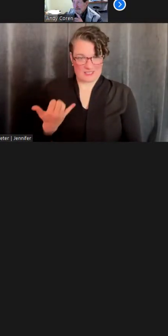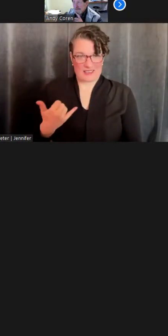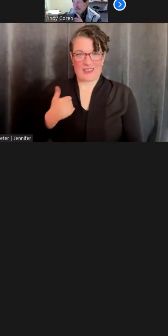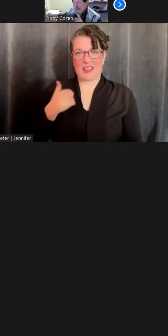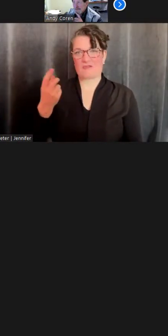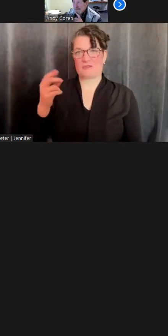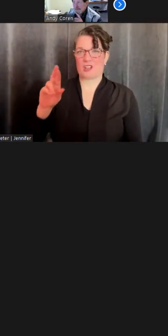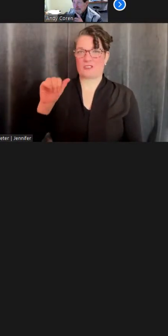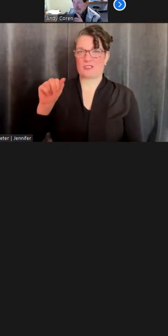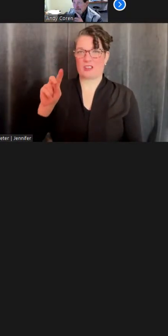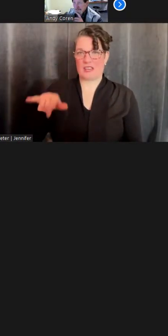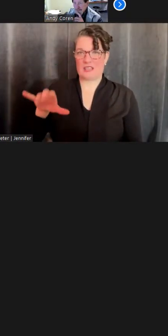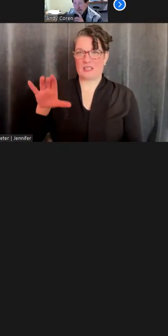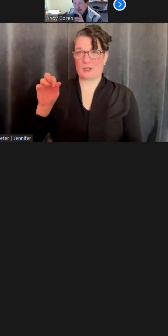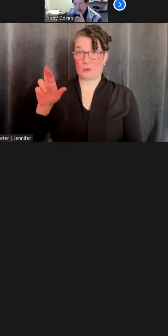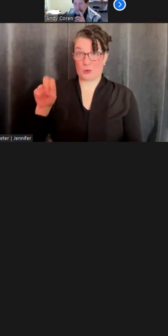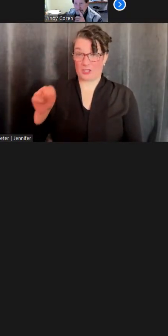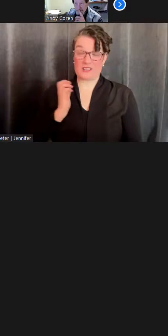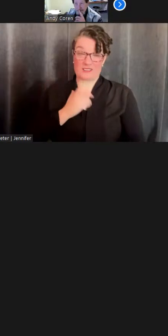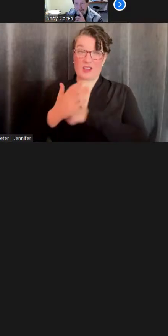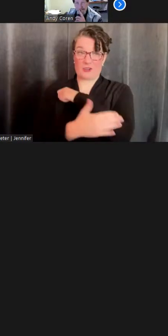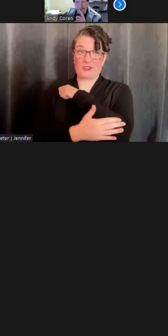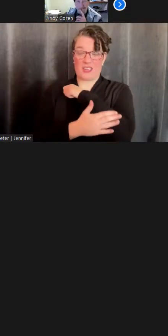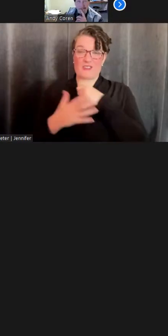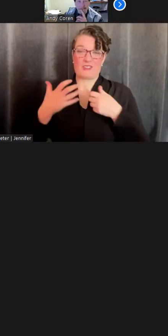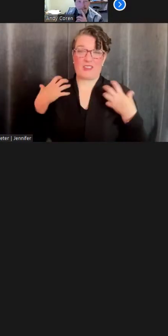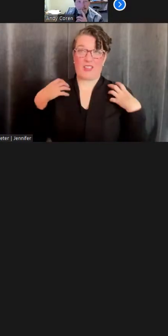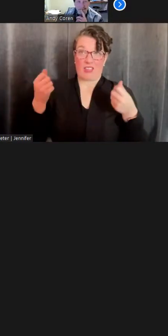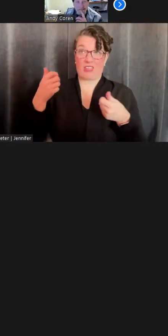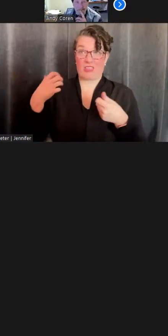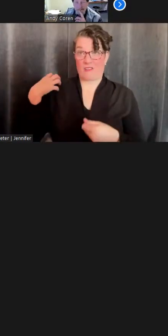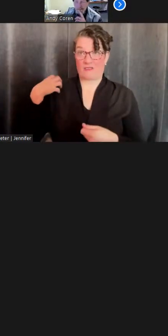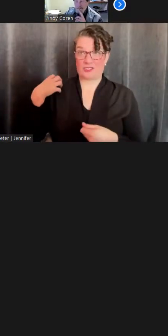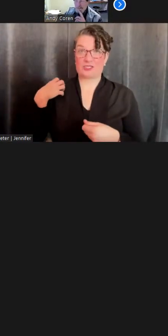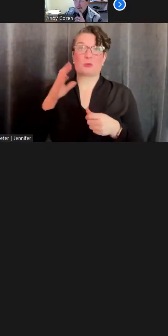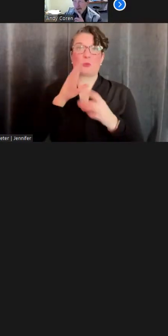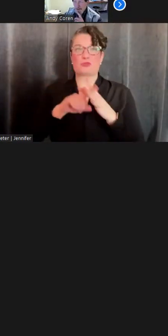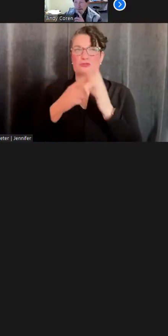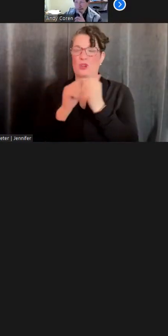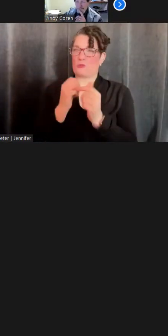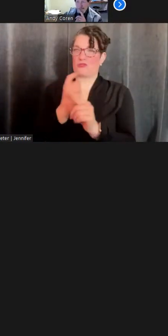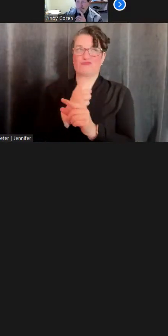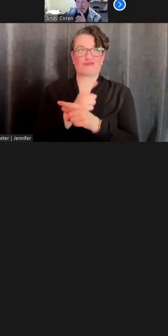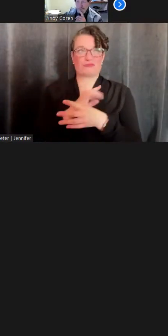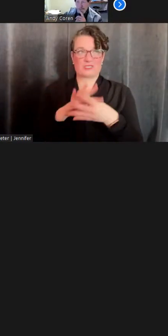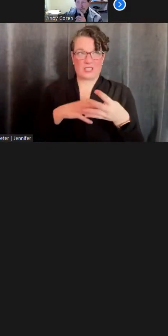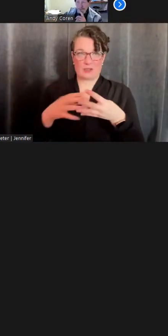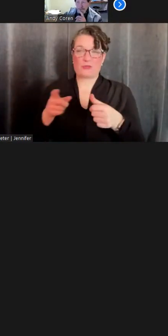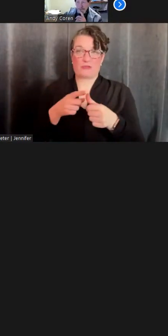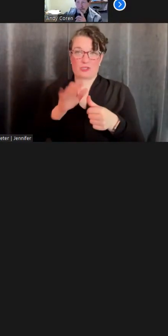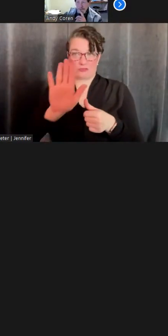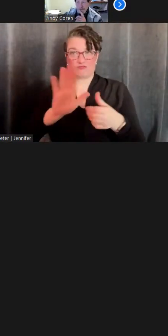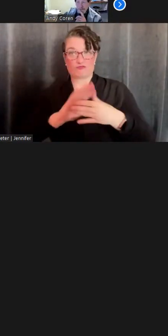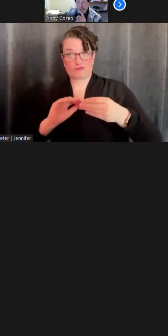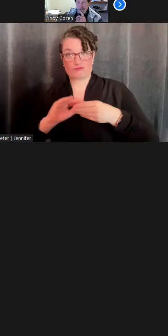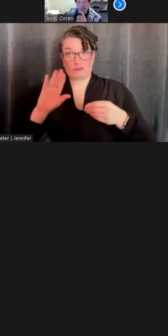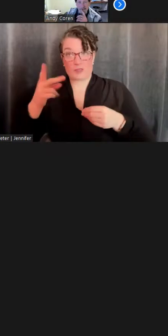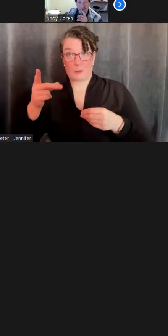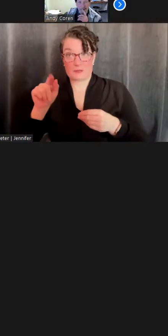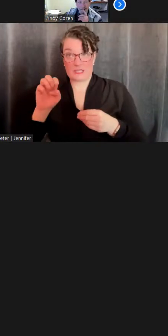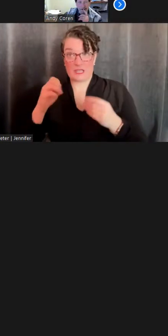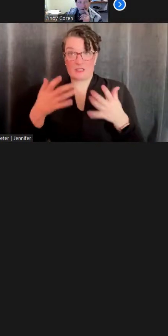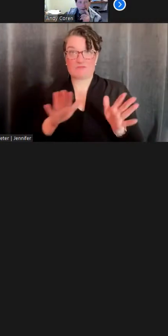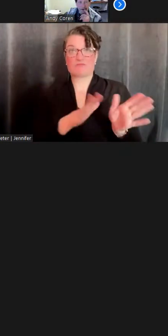with us. And we'll follow our standard schedule today. First, we'll get the COVID updates from Dr. Coren. Then we'll jump into taking